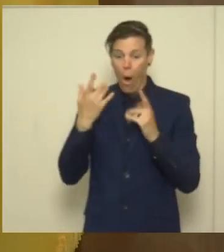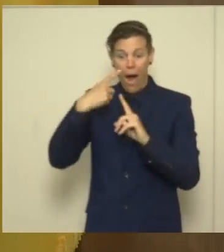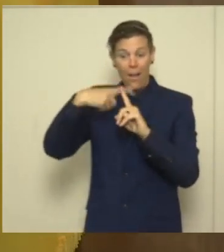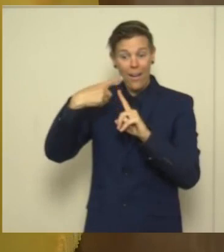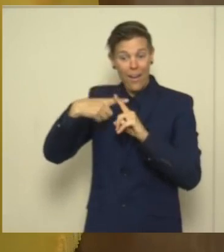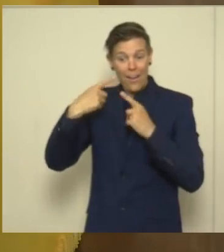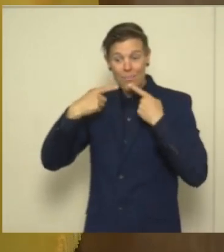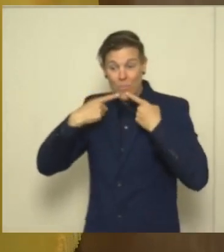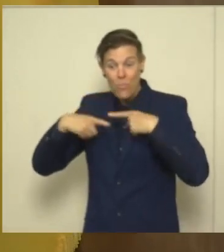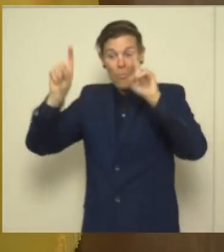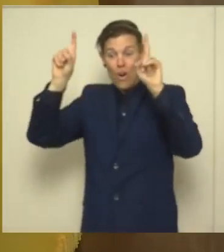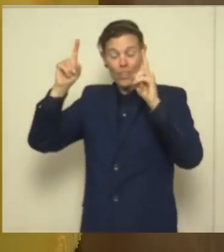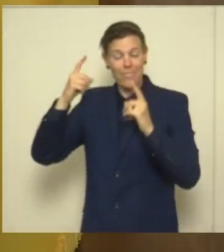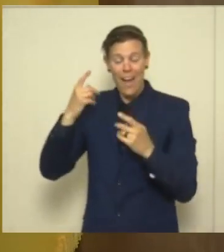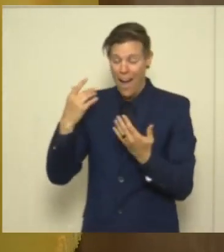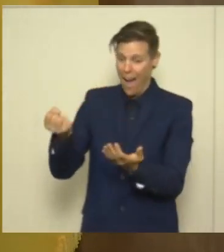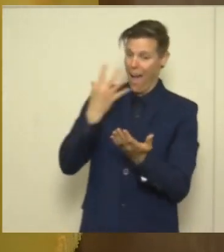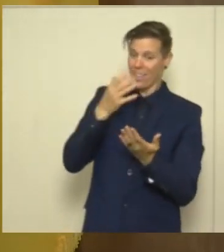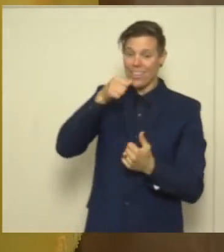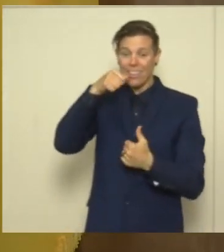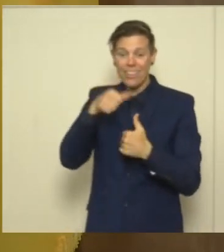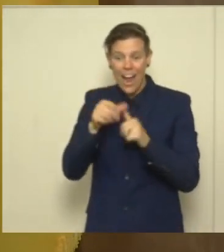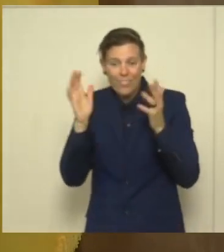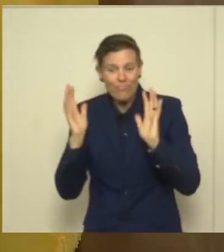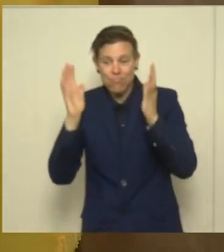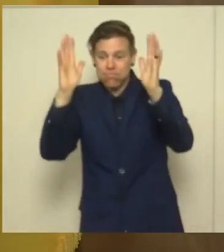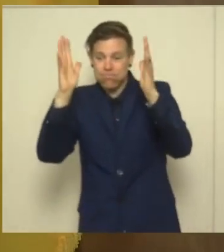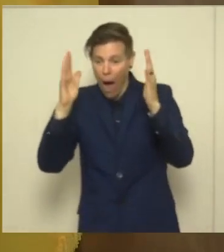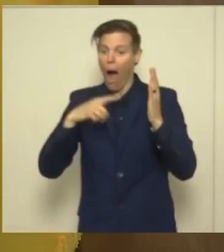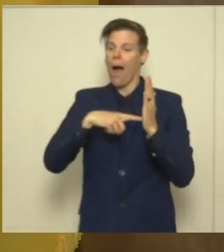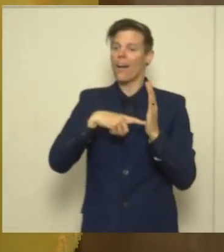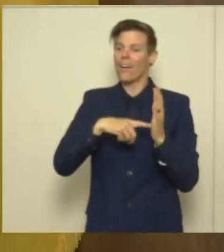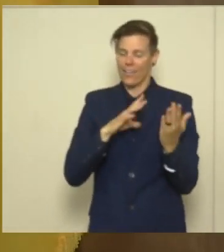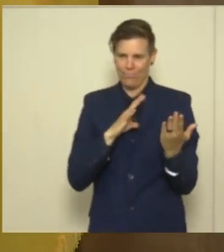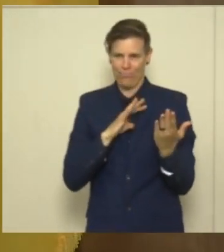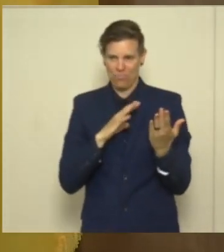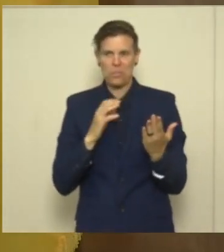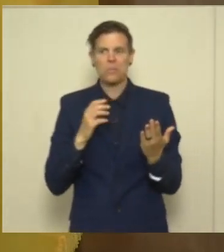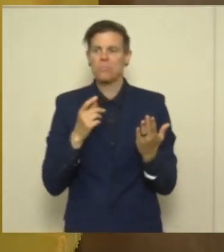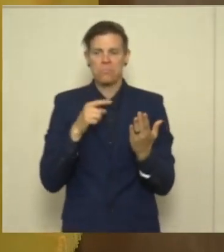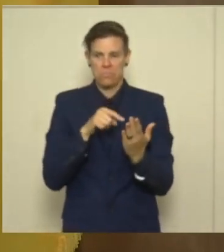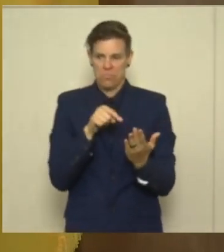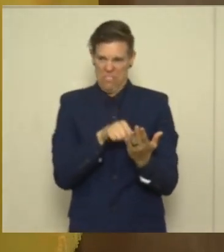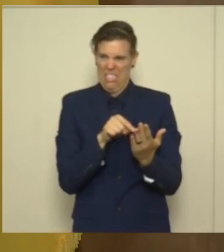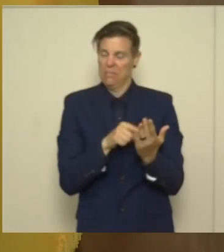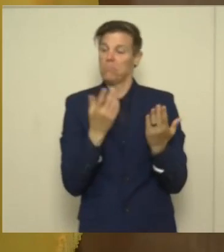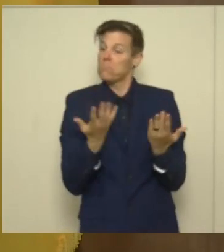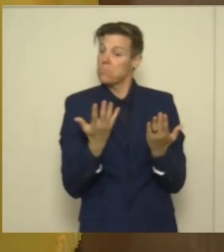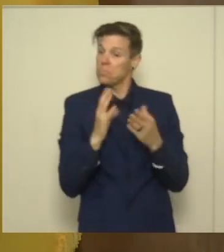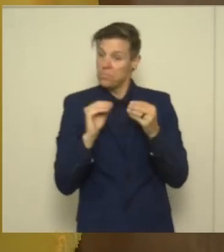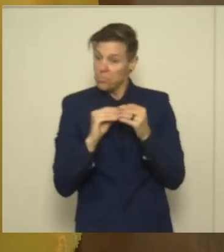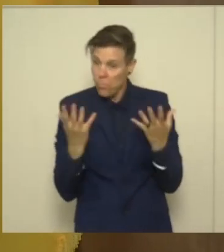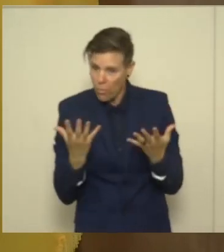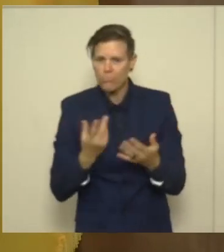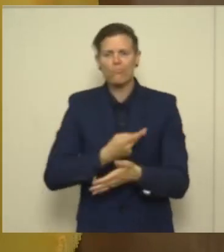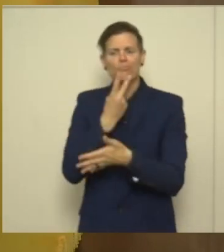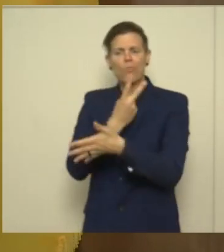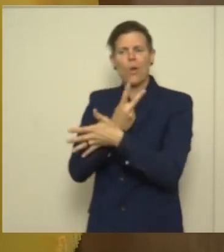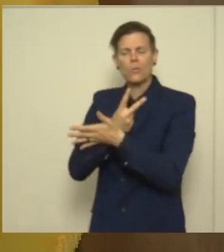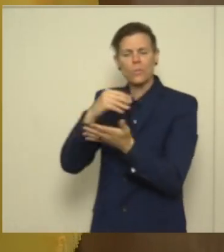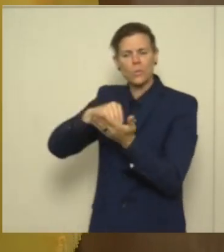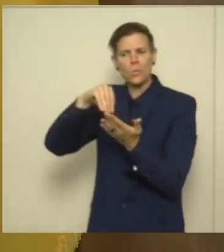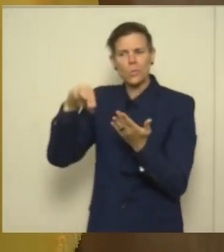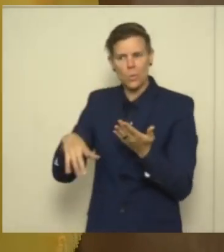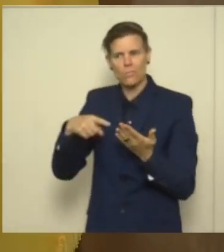challenged so that we can do something about it. Someone wrote to us the following: I have 2 little boys who have been at home